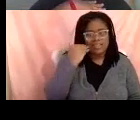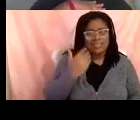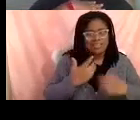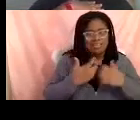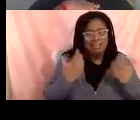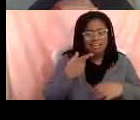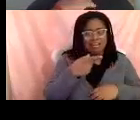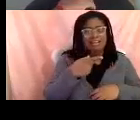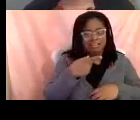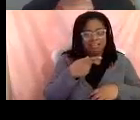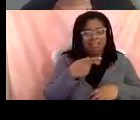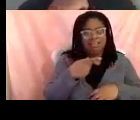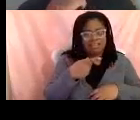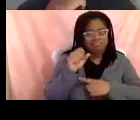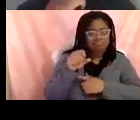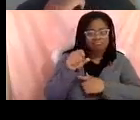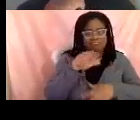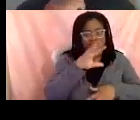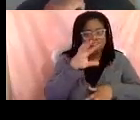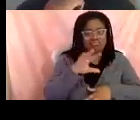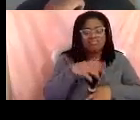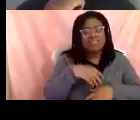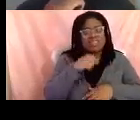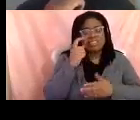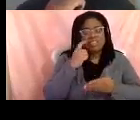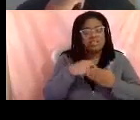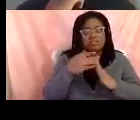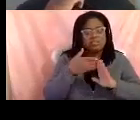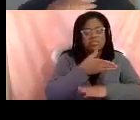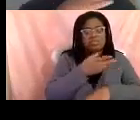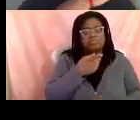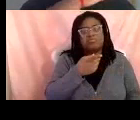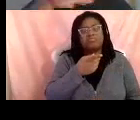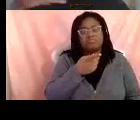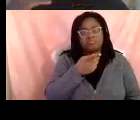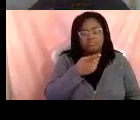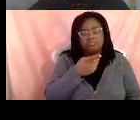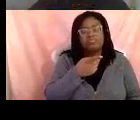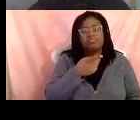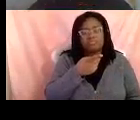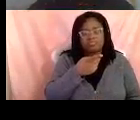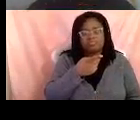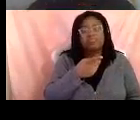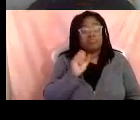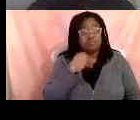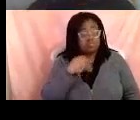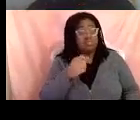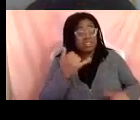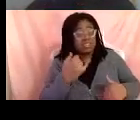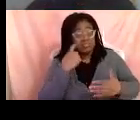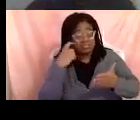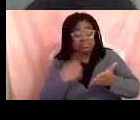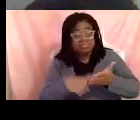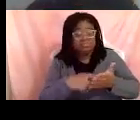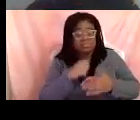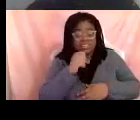section, right? Lots of heads. I don't think I've noticed that before. Lots of heads, lots of busts. Yeah. Now that you bring that up, I didn't think